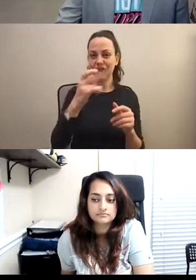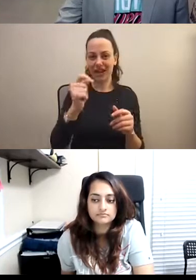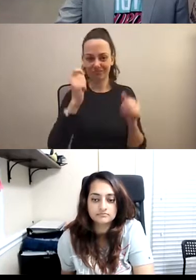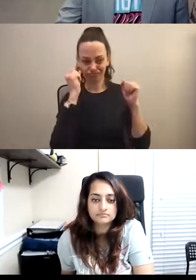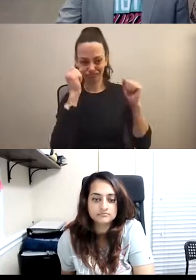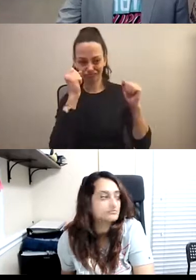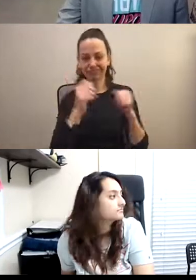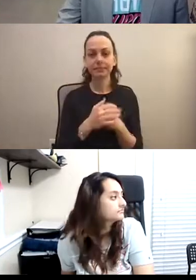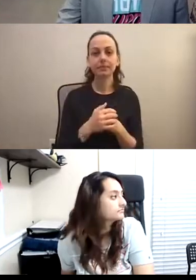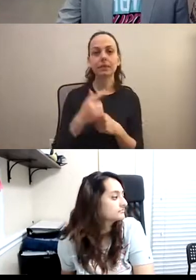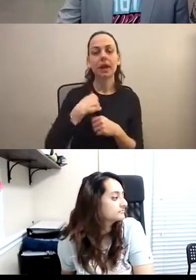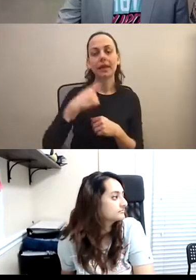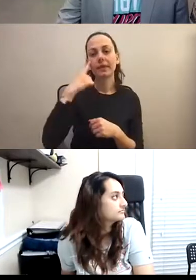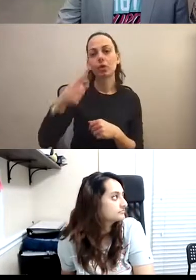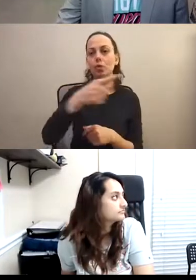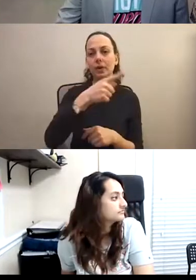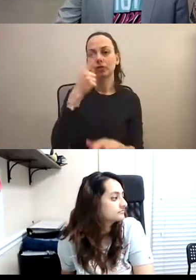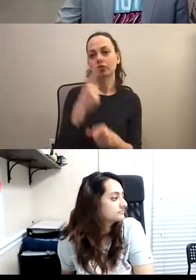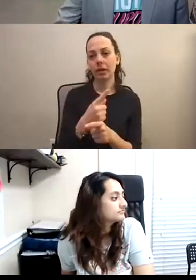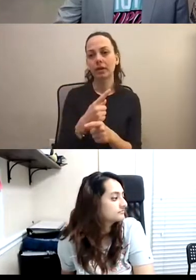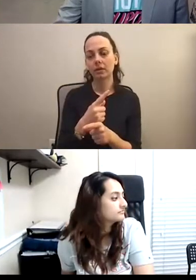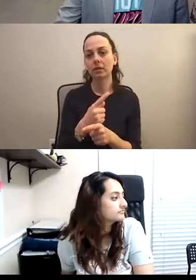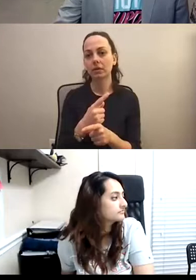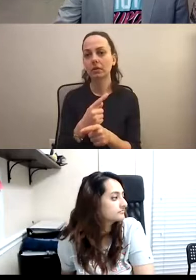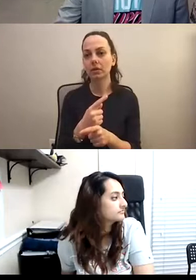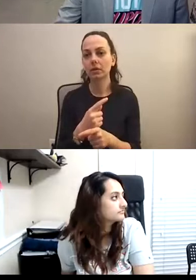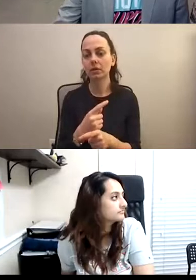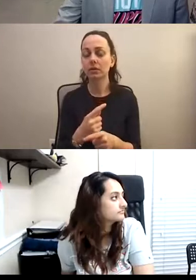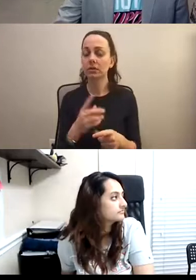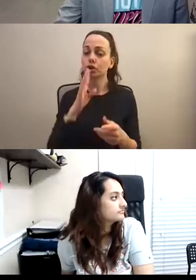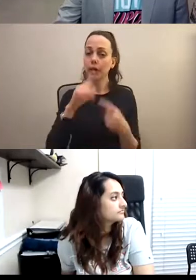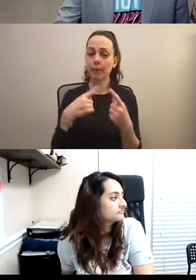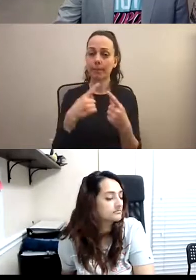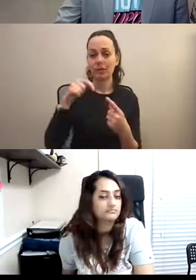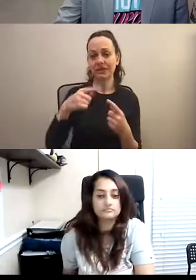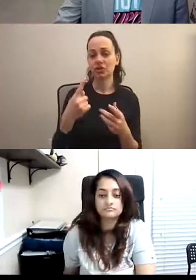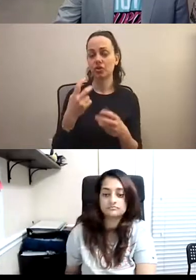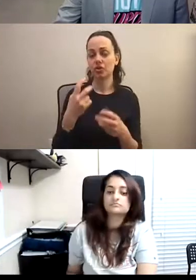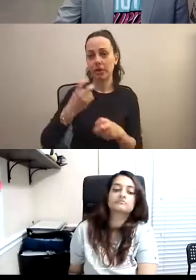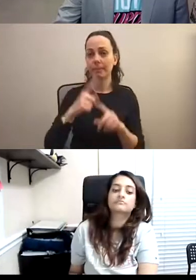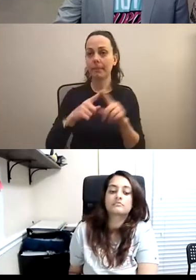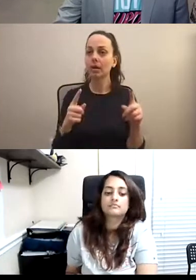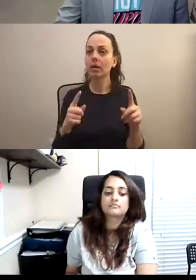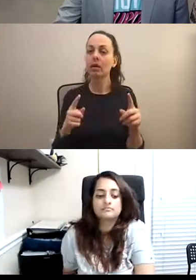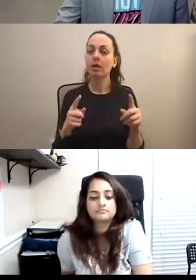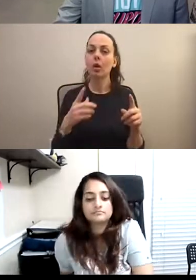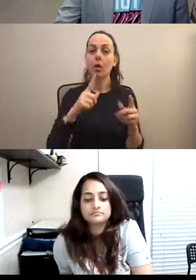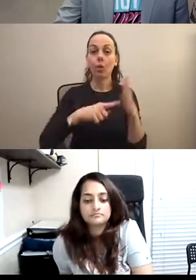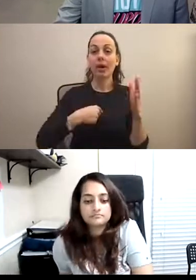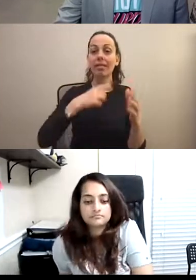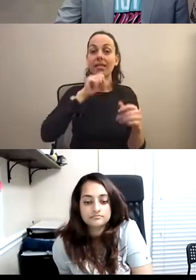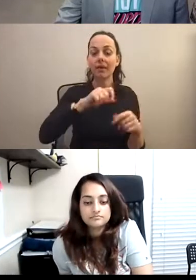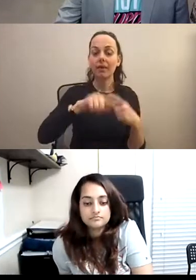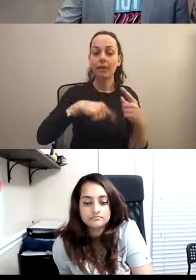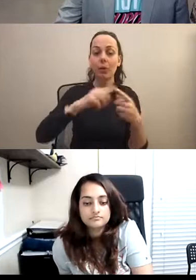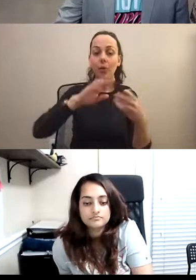because I think you're right. I think talking about this stuff is hard. But what I love about the community stuff like this and with Diversability and